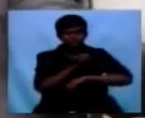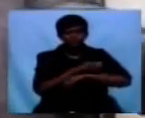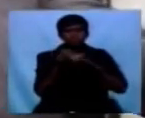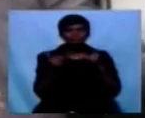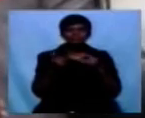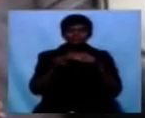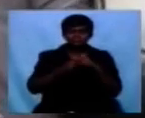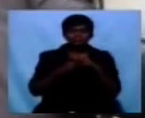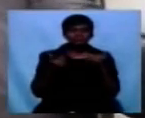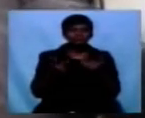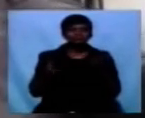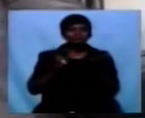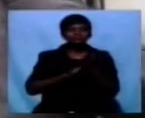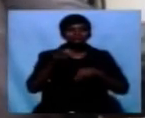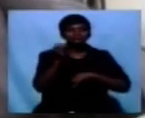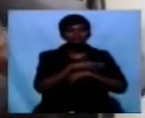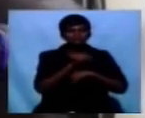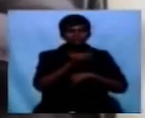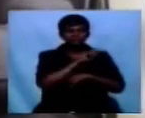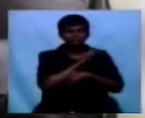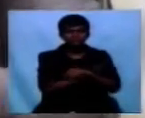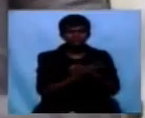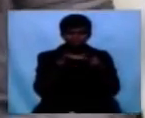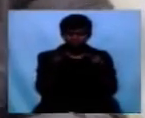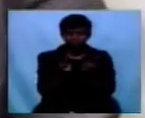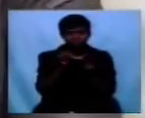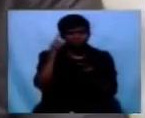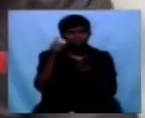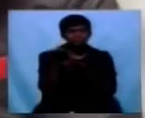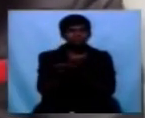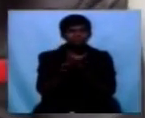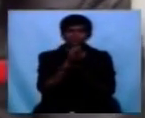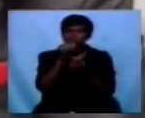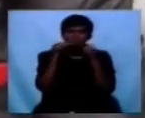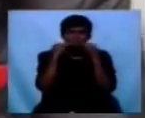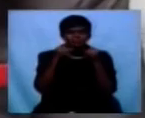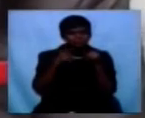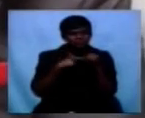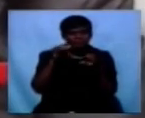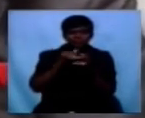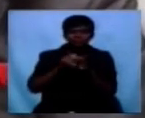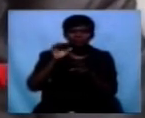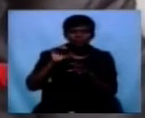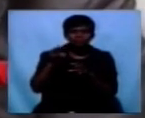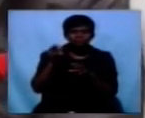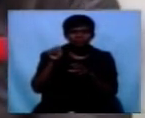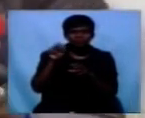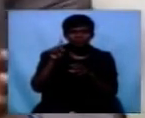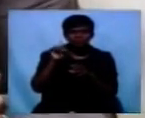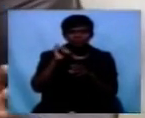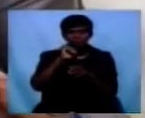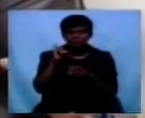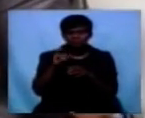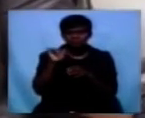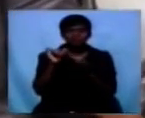now investing on the potential areas for economic activities. Don't tell me in Chadiza there's no potential for that